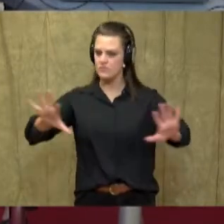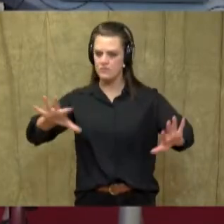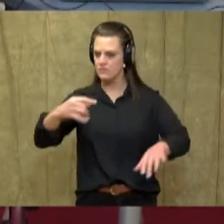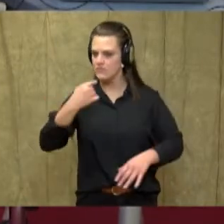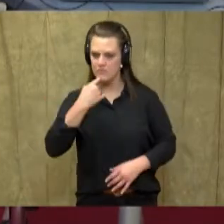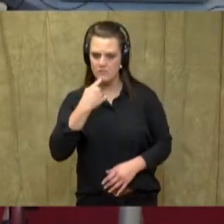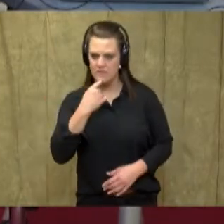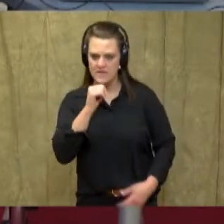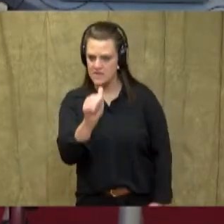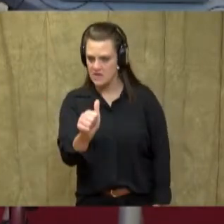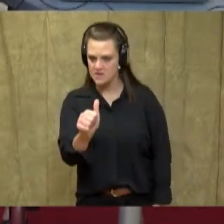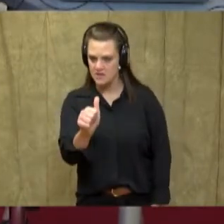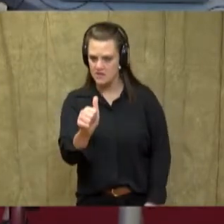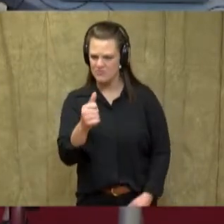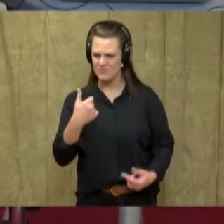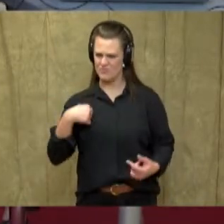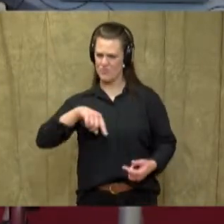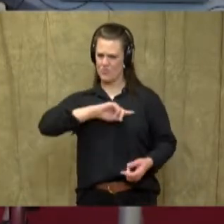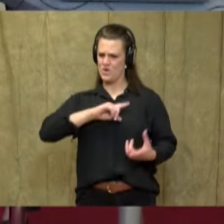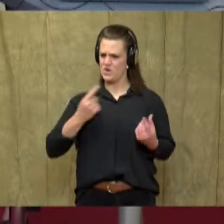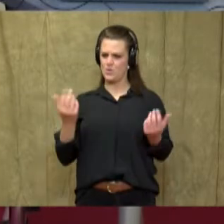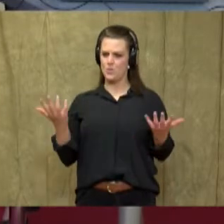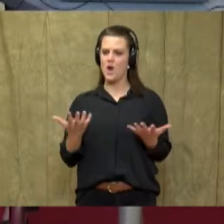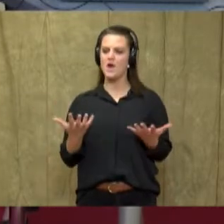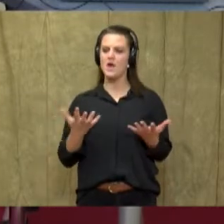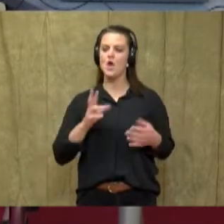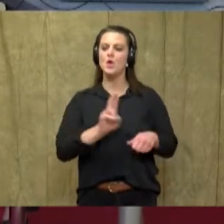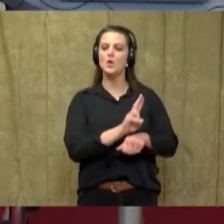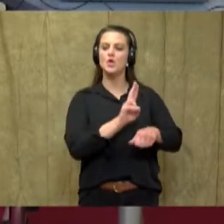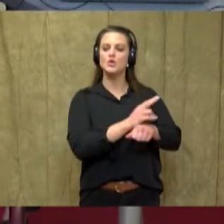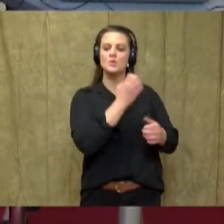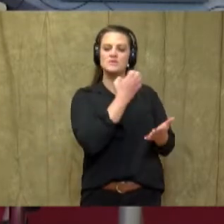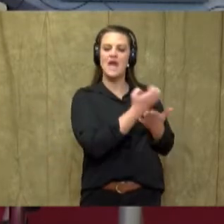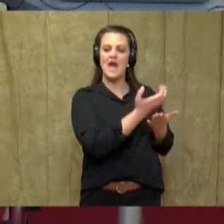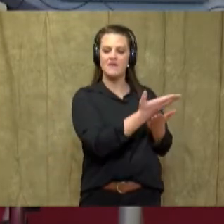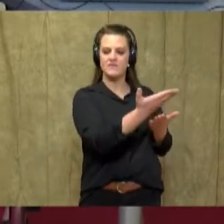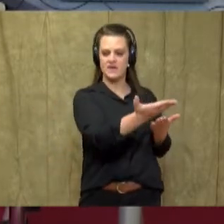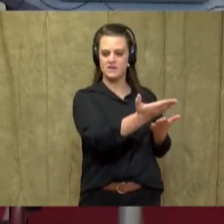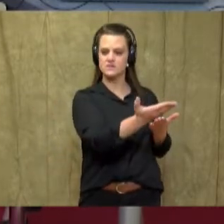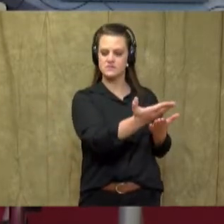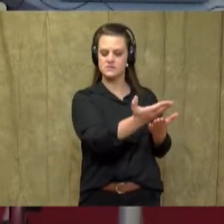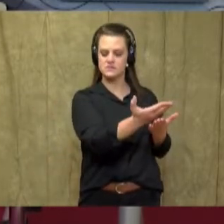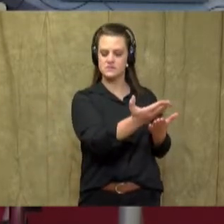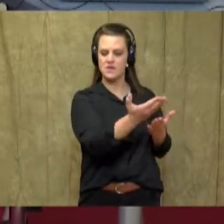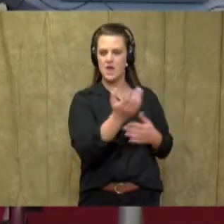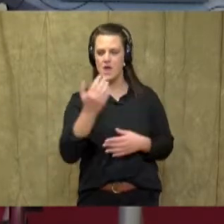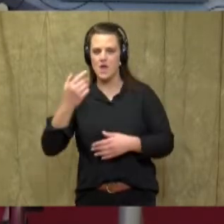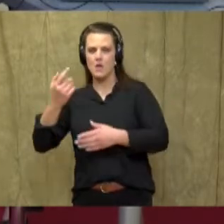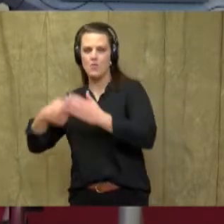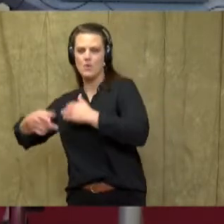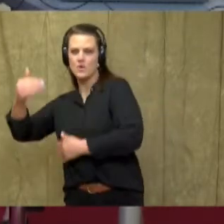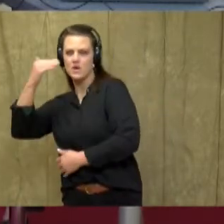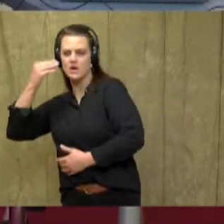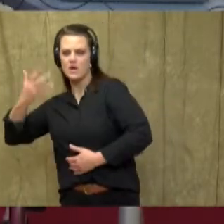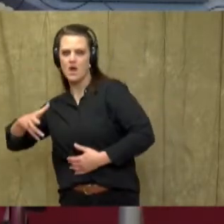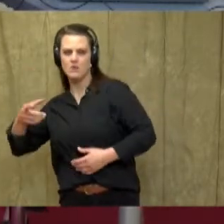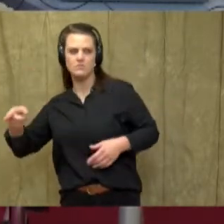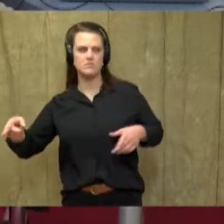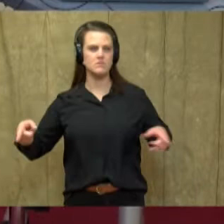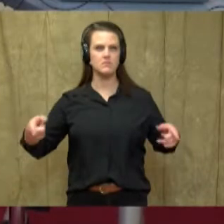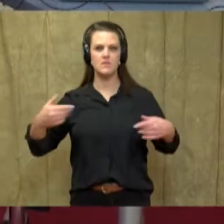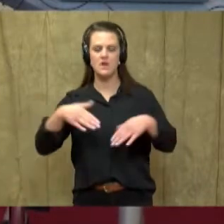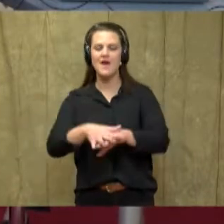use evidences from the text as well as what we already know to come up with a conclusion